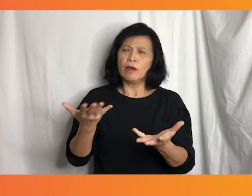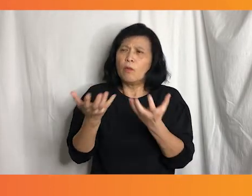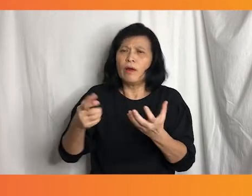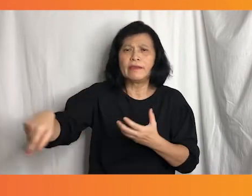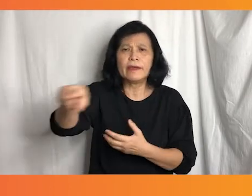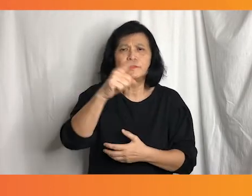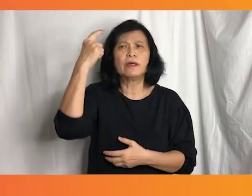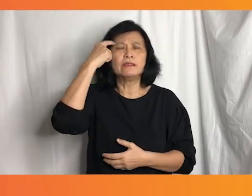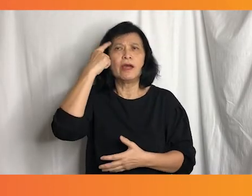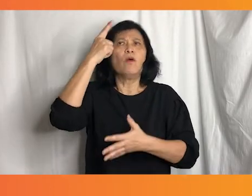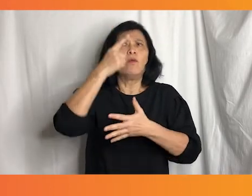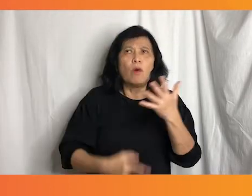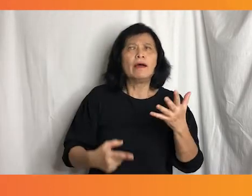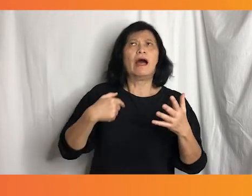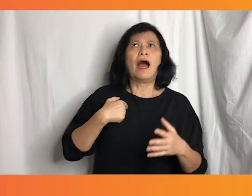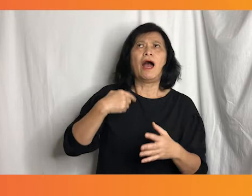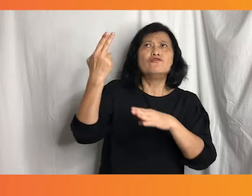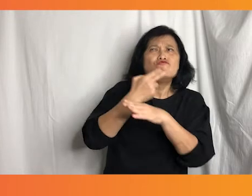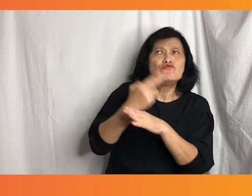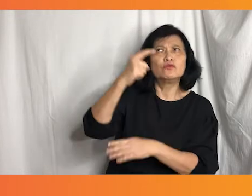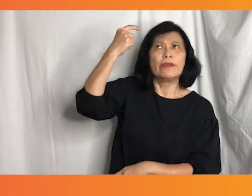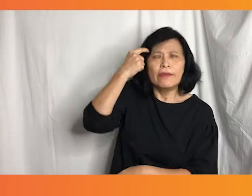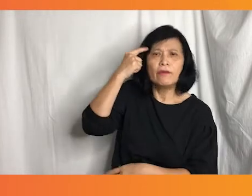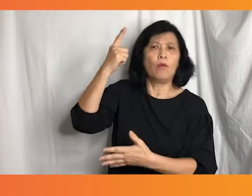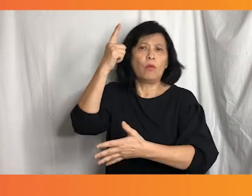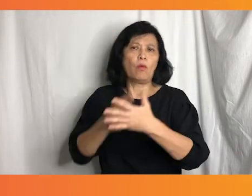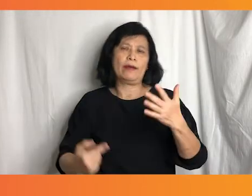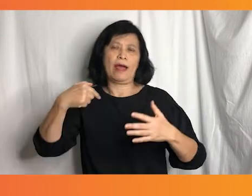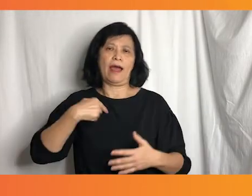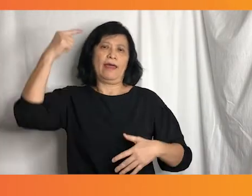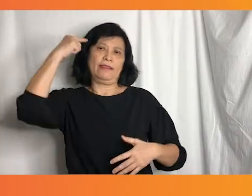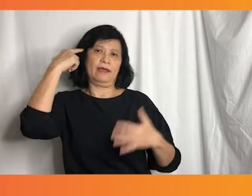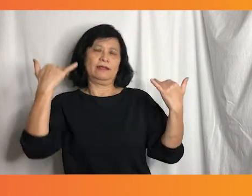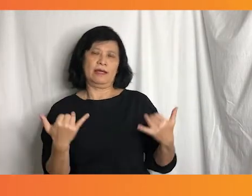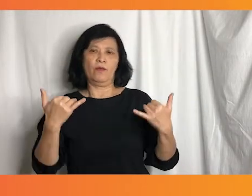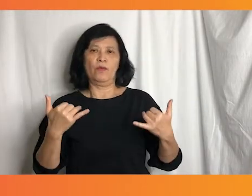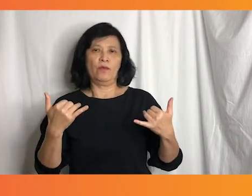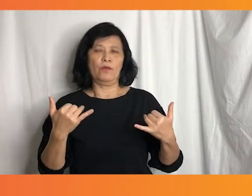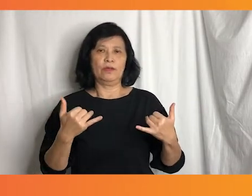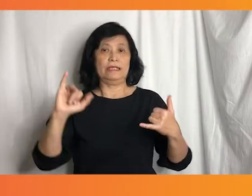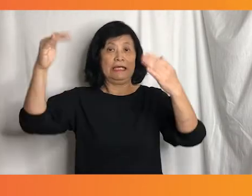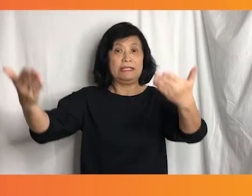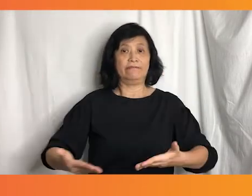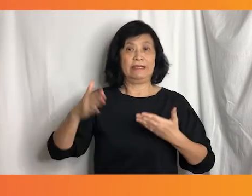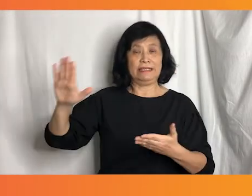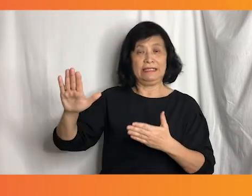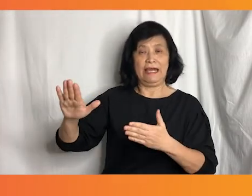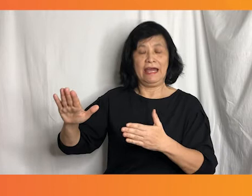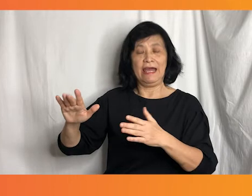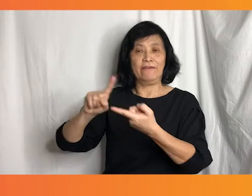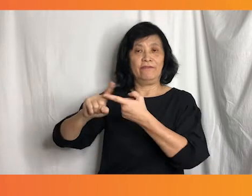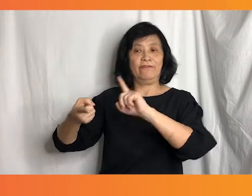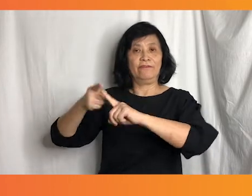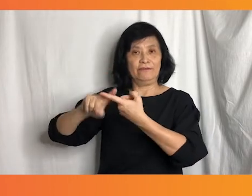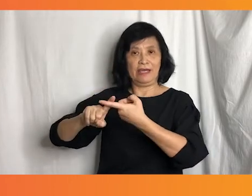we got them to think about what I used to think and now I think kind of thinking program. So they invited their peers